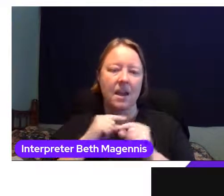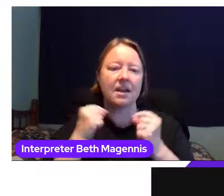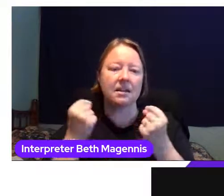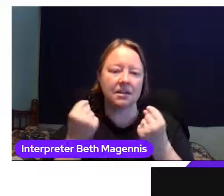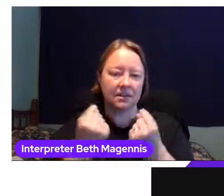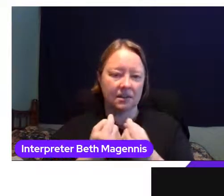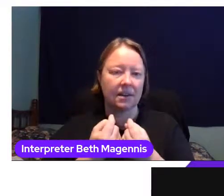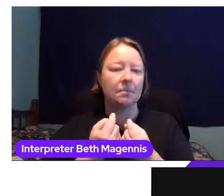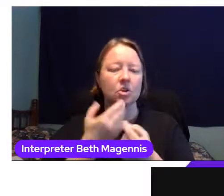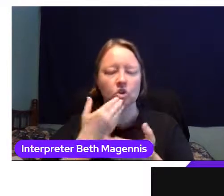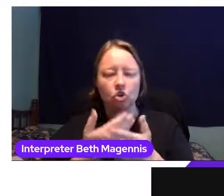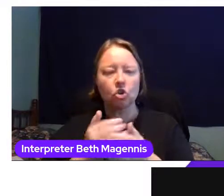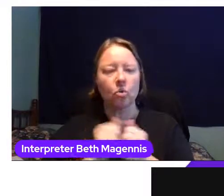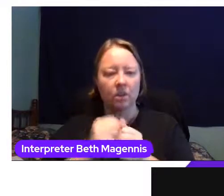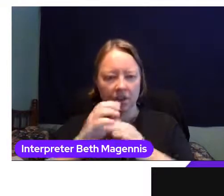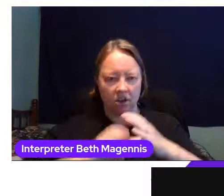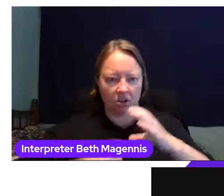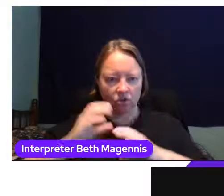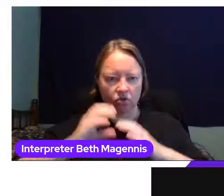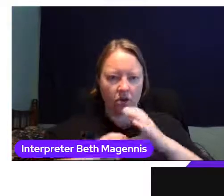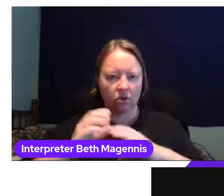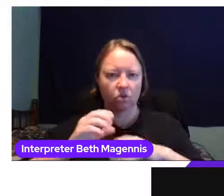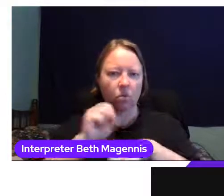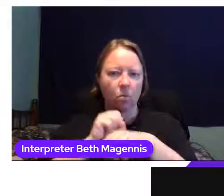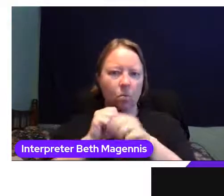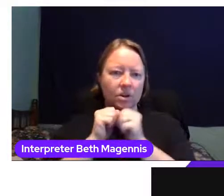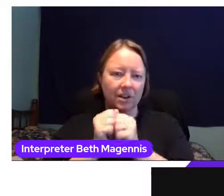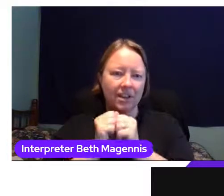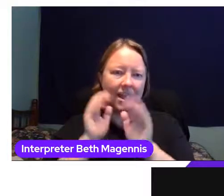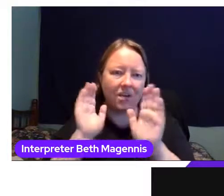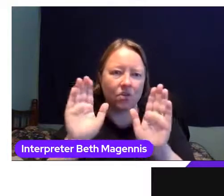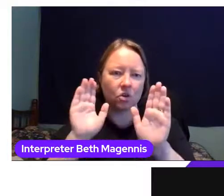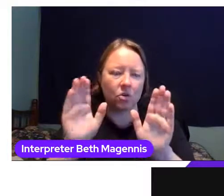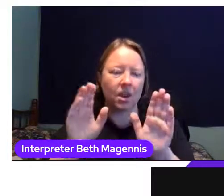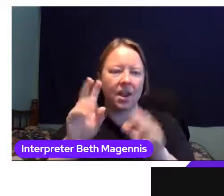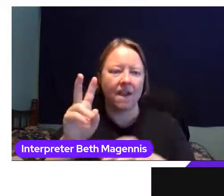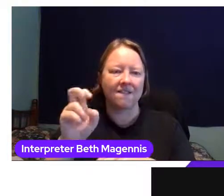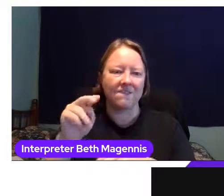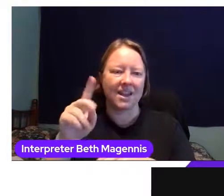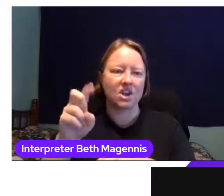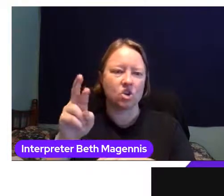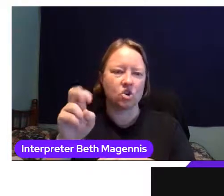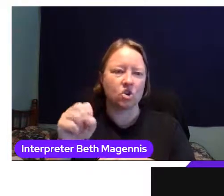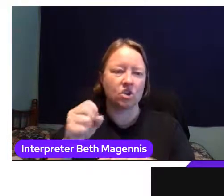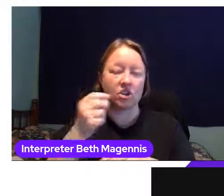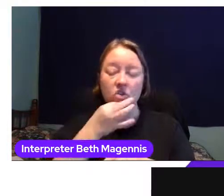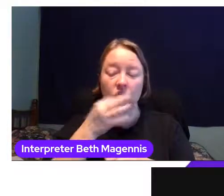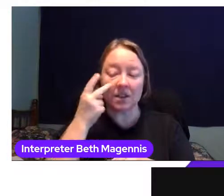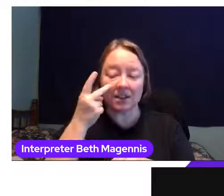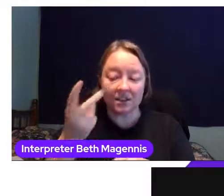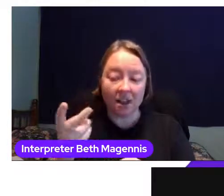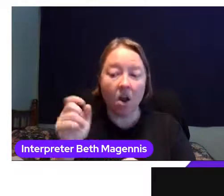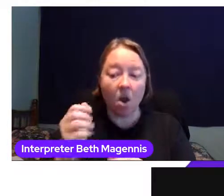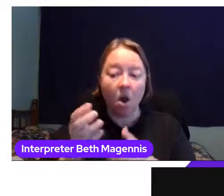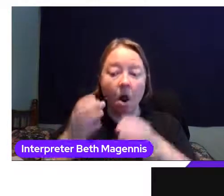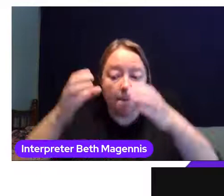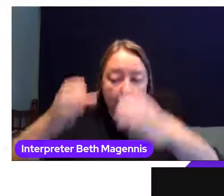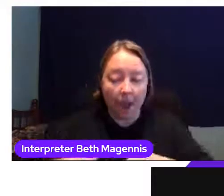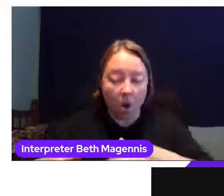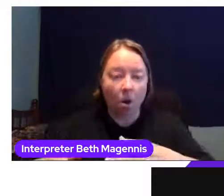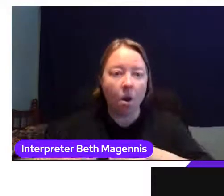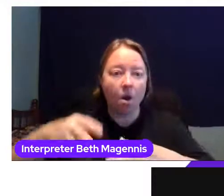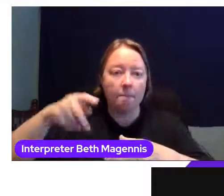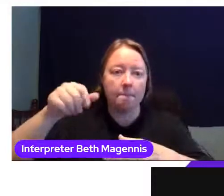construction. We all work together. I have great vendors. And as soon as I'm like, hey, there's a pothole, let's get it fixed. There's a light outage, let's get it